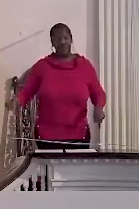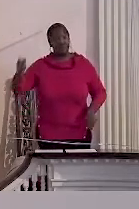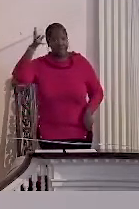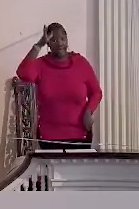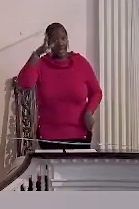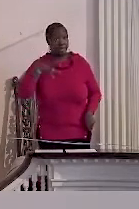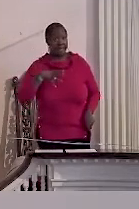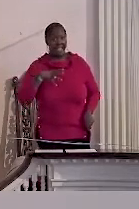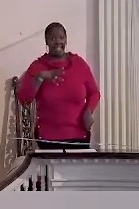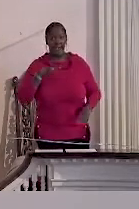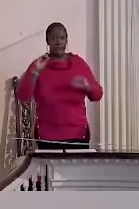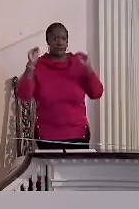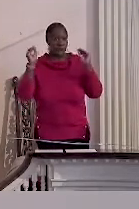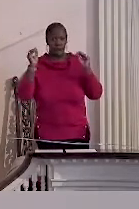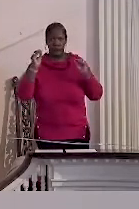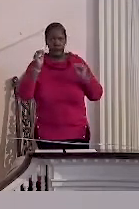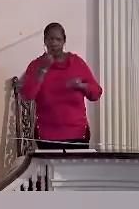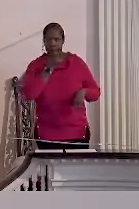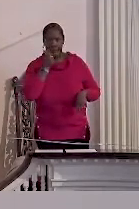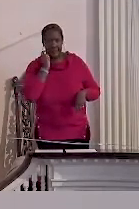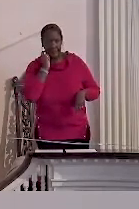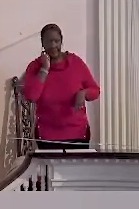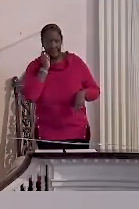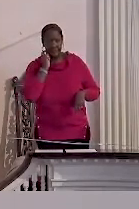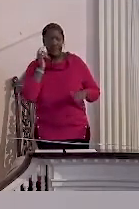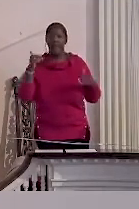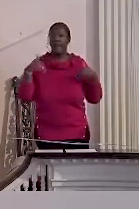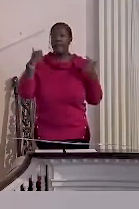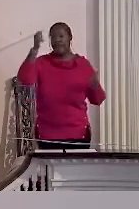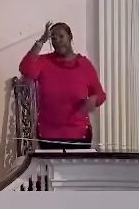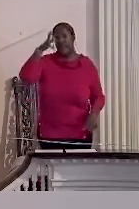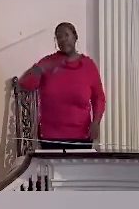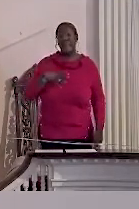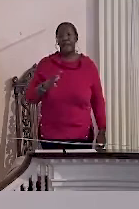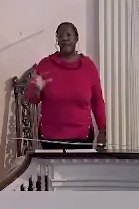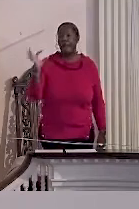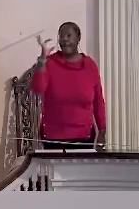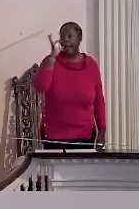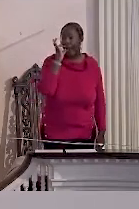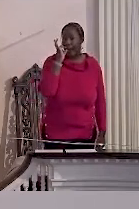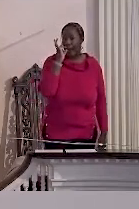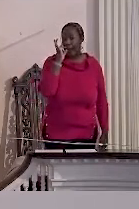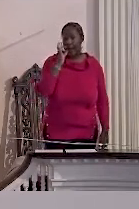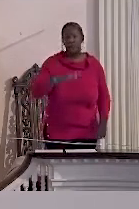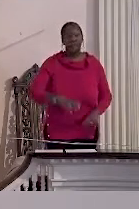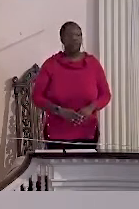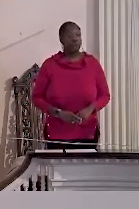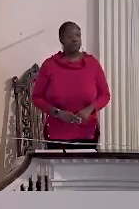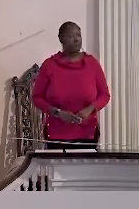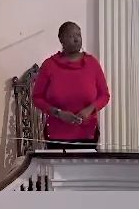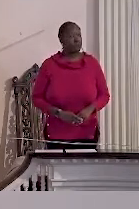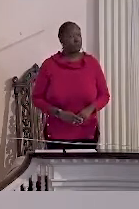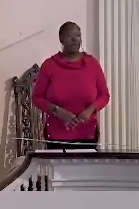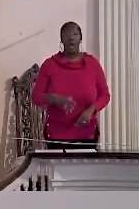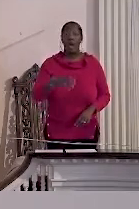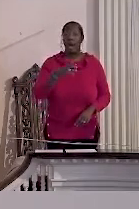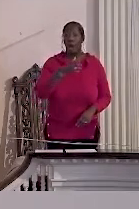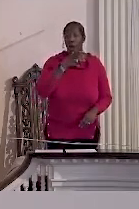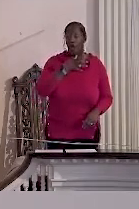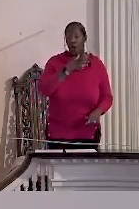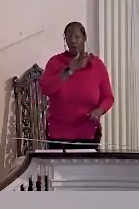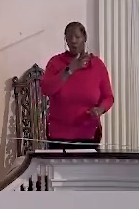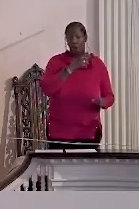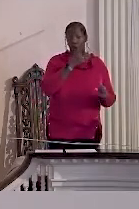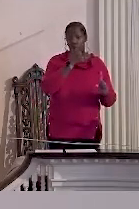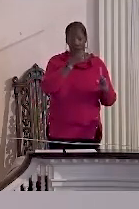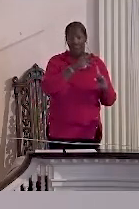with no teeth, a young man with a pierced lip, and one in his 40s covered